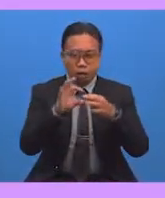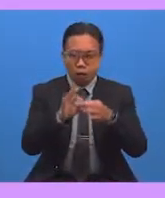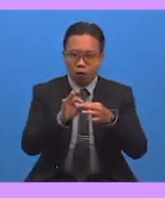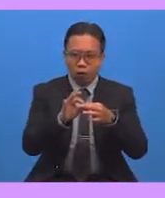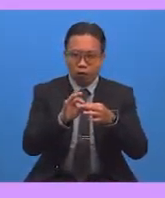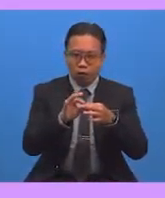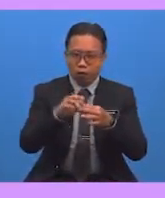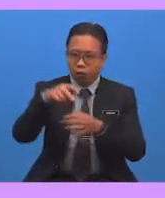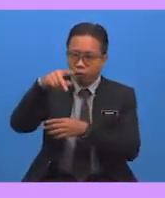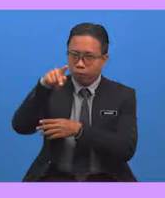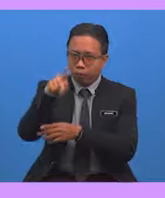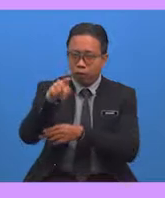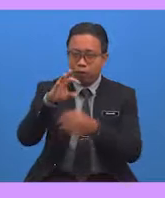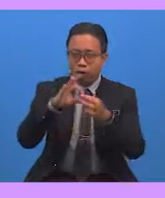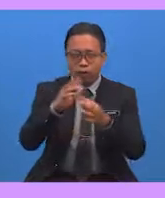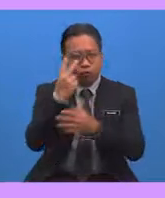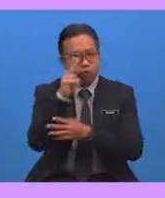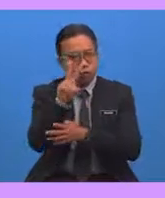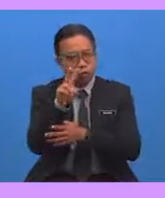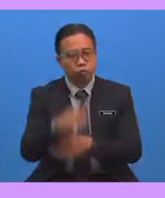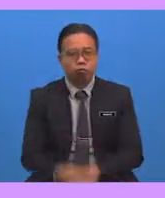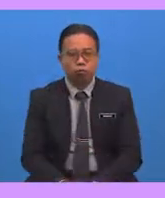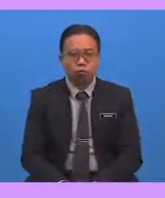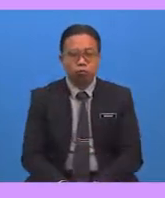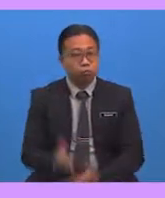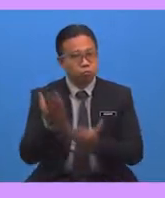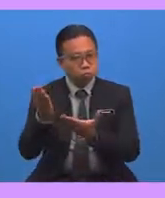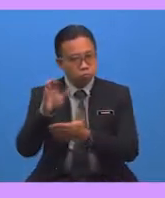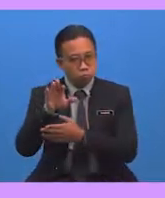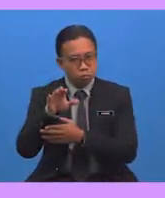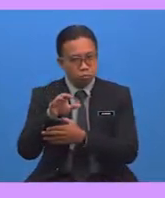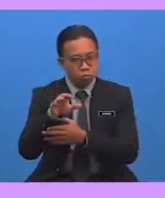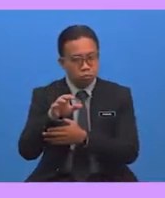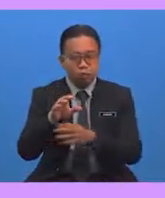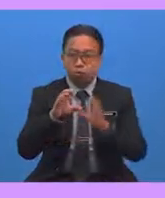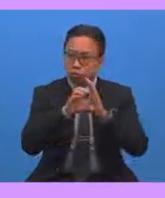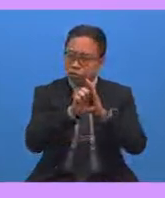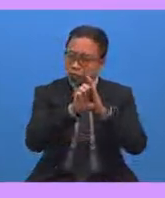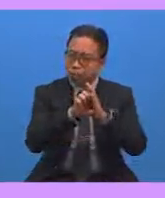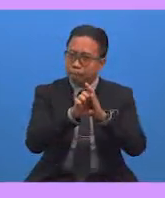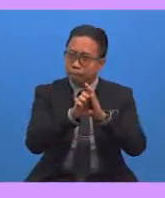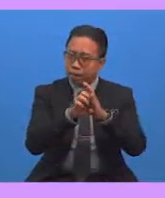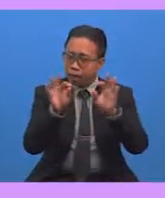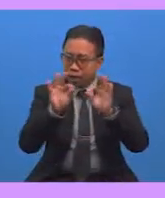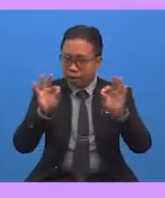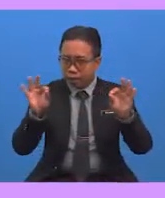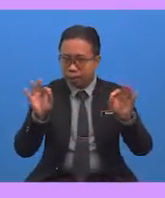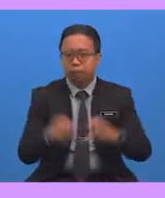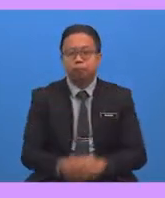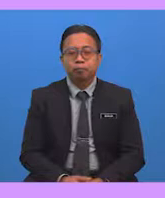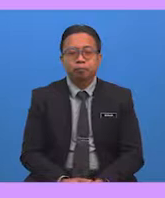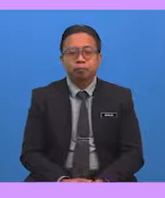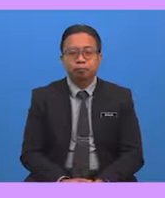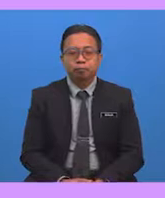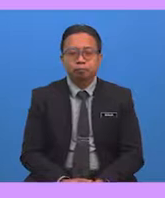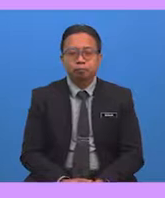may use obviously, there is no doubt that, it is undeniable